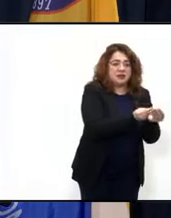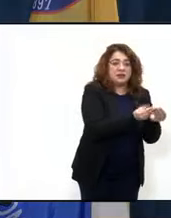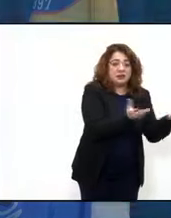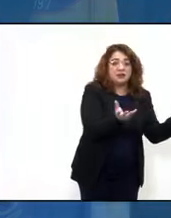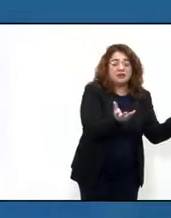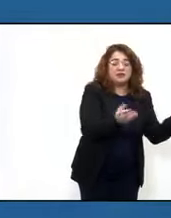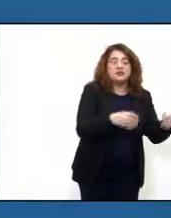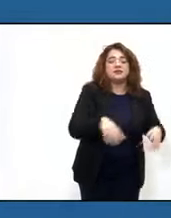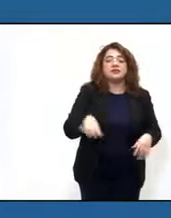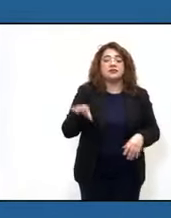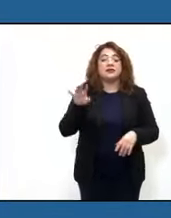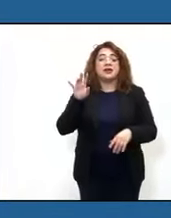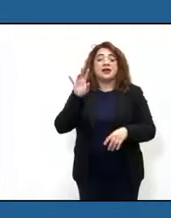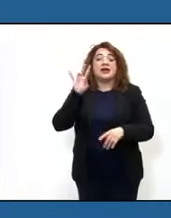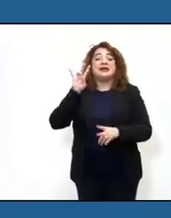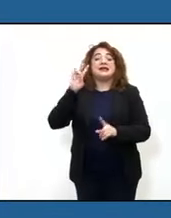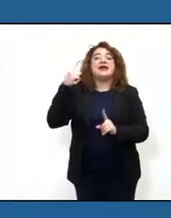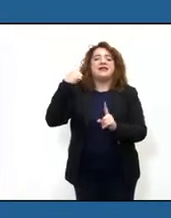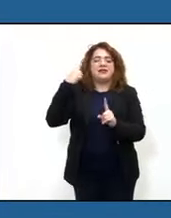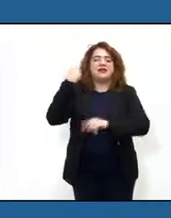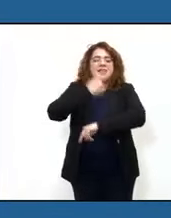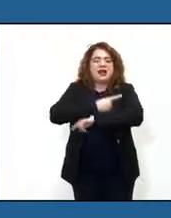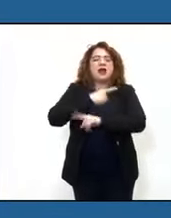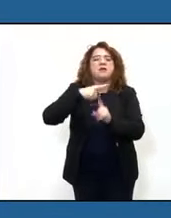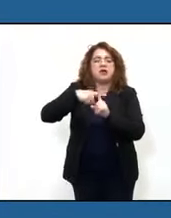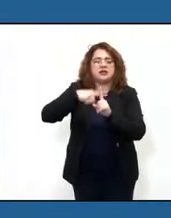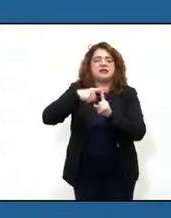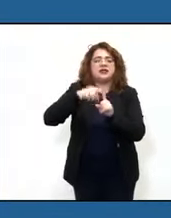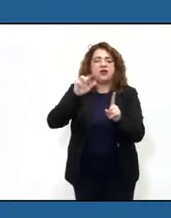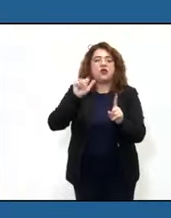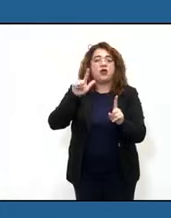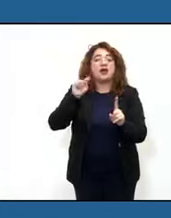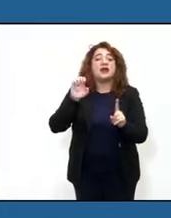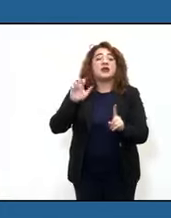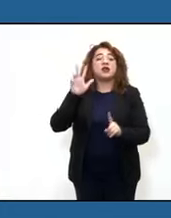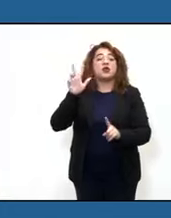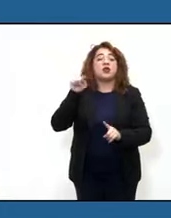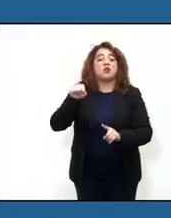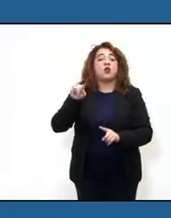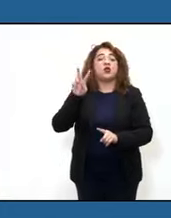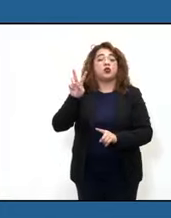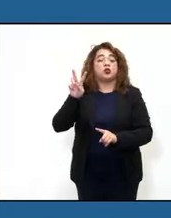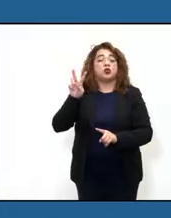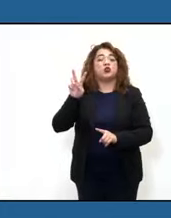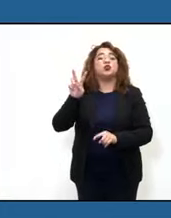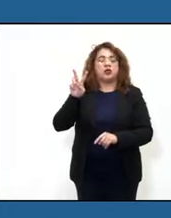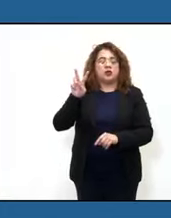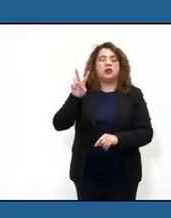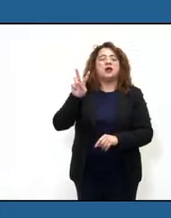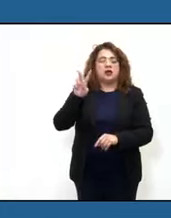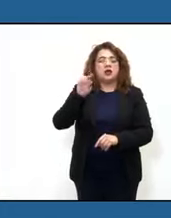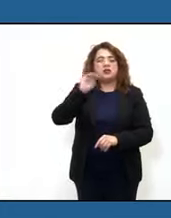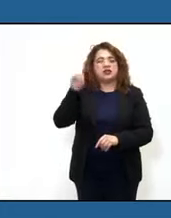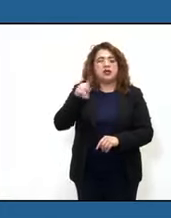Our 7-day positivity rate is at 3.2%. That's our lowest rate since October.